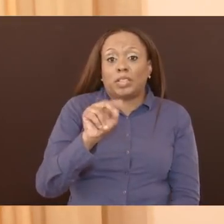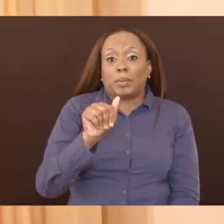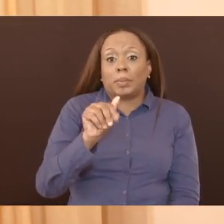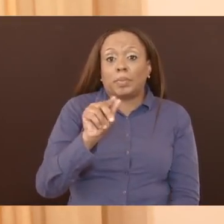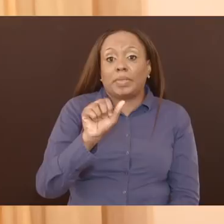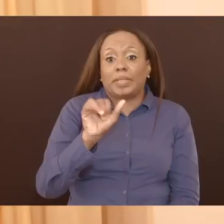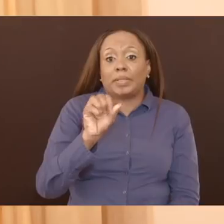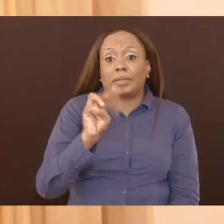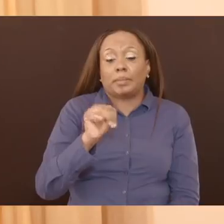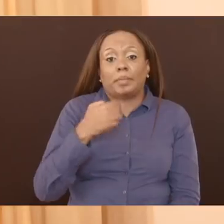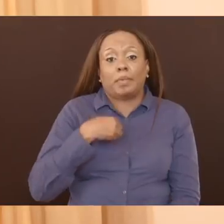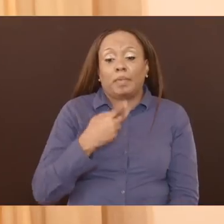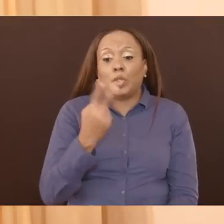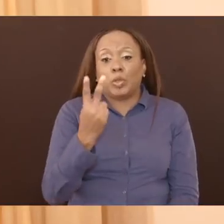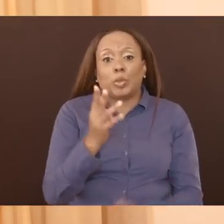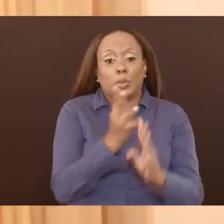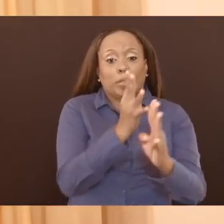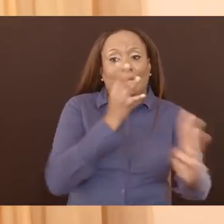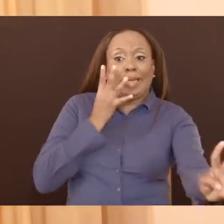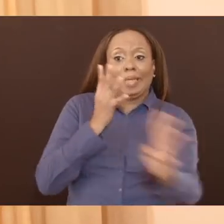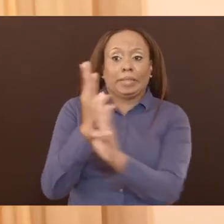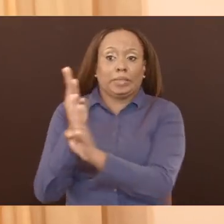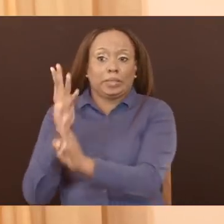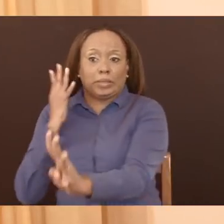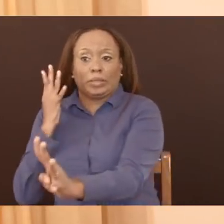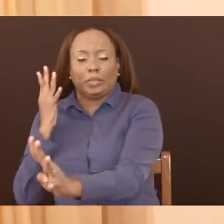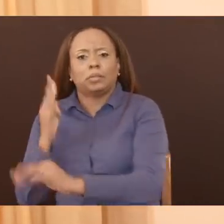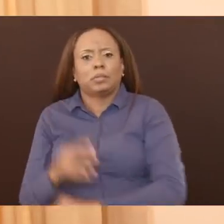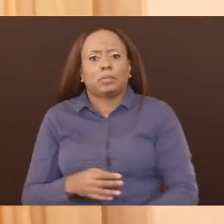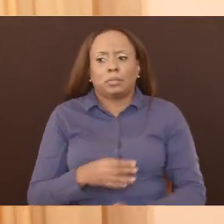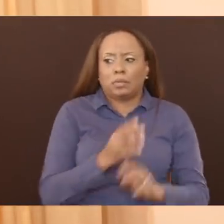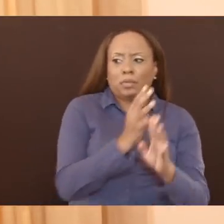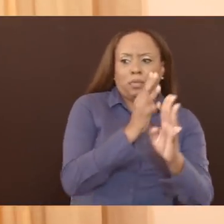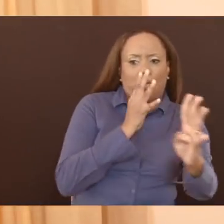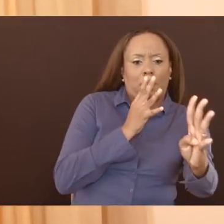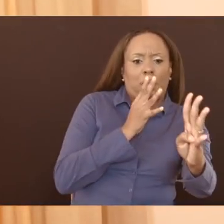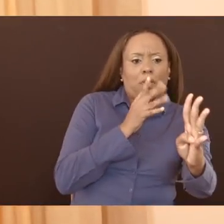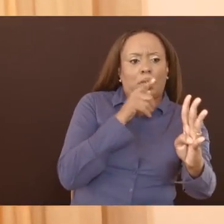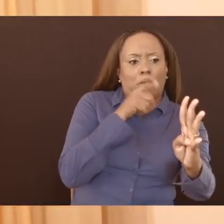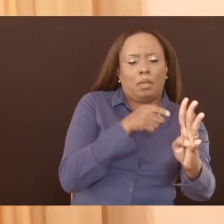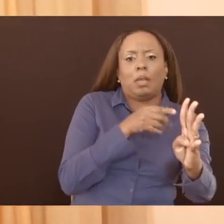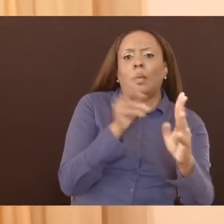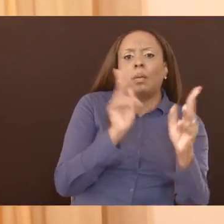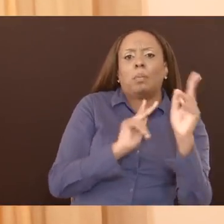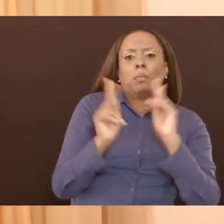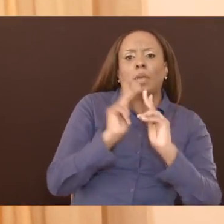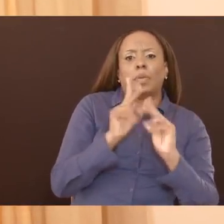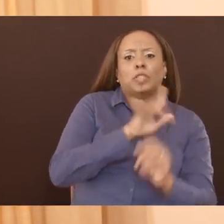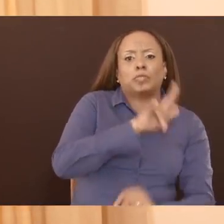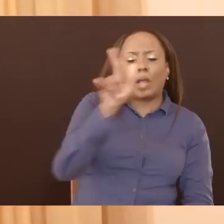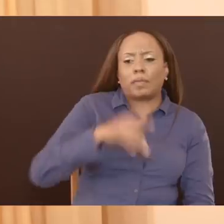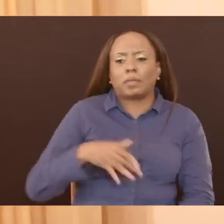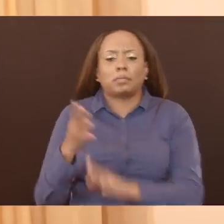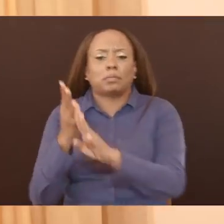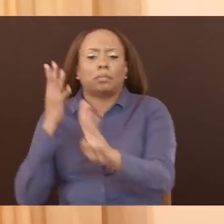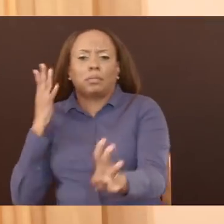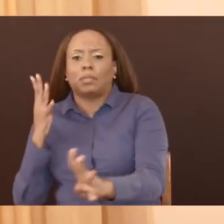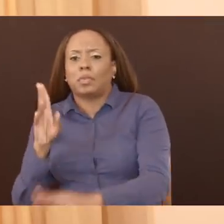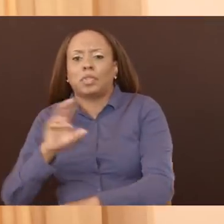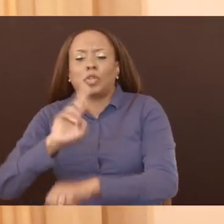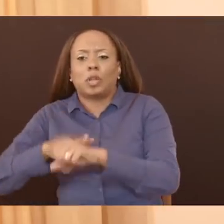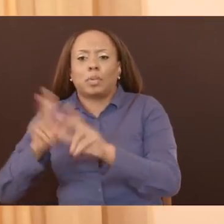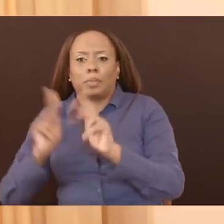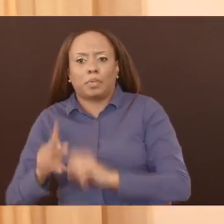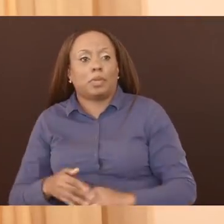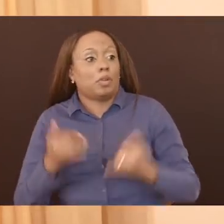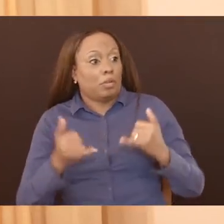who just want to go, we are trying to expand, and we have been having through Dr. Bayer and the mobile clinic, mobile